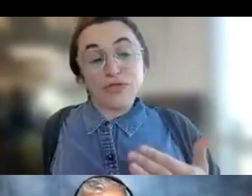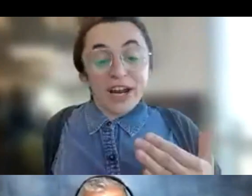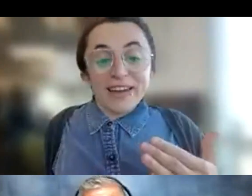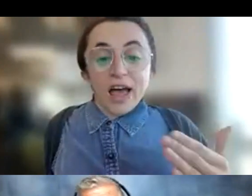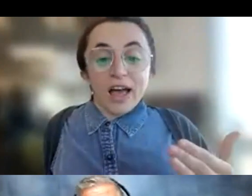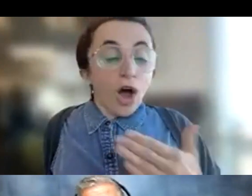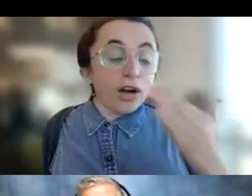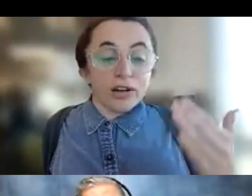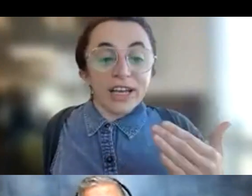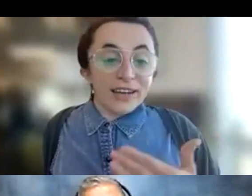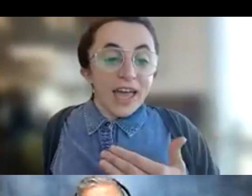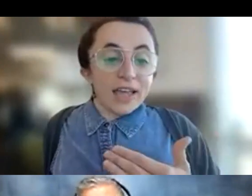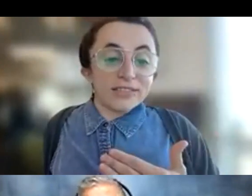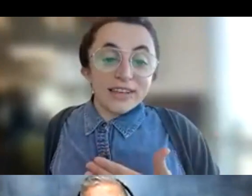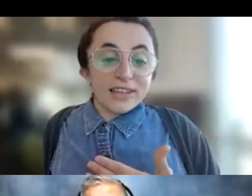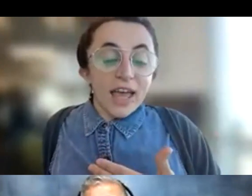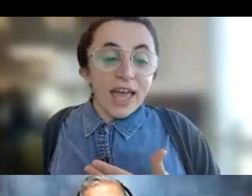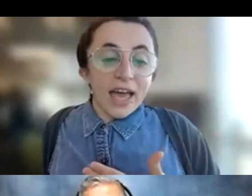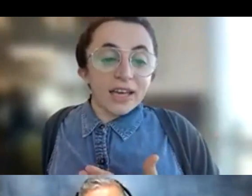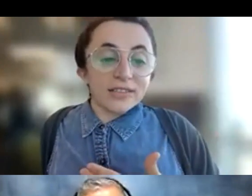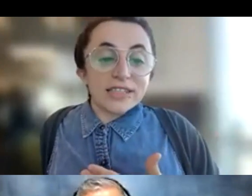of different congregate and